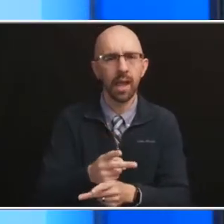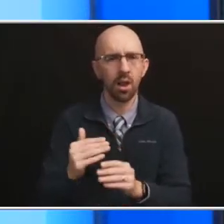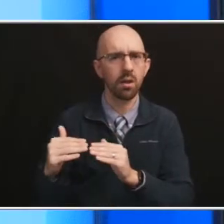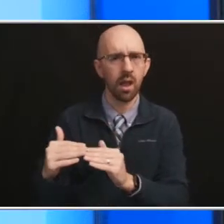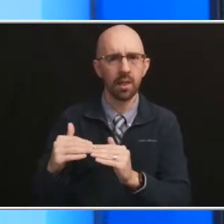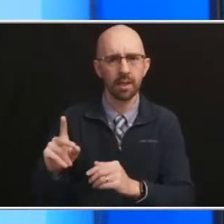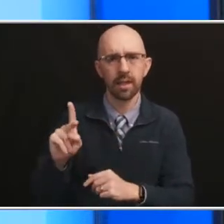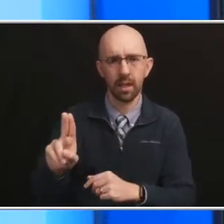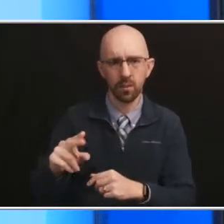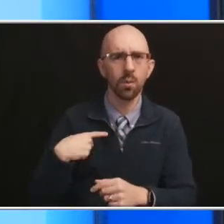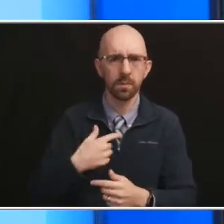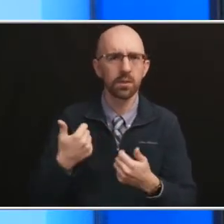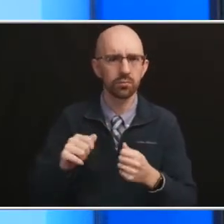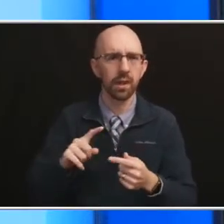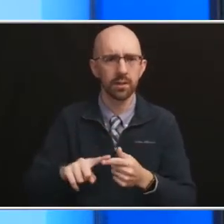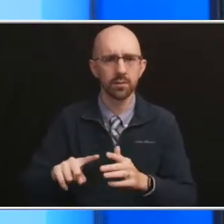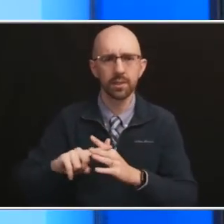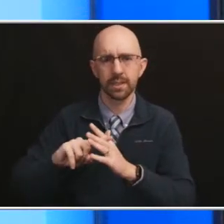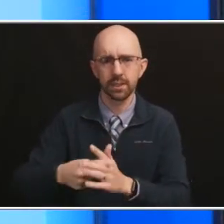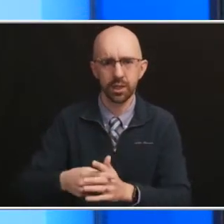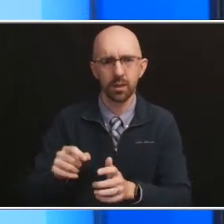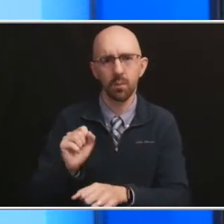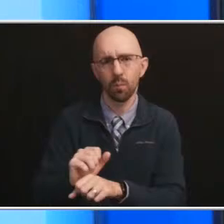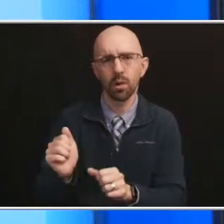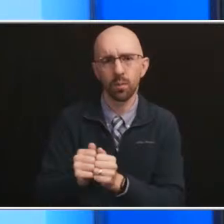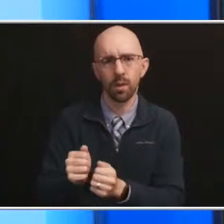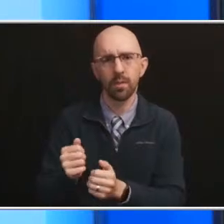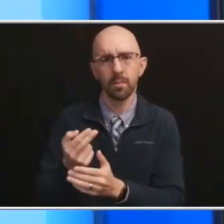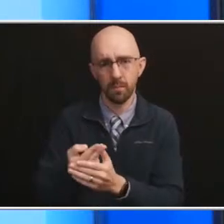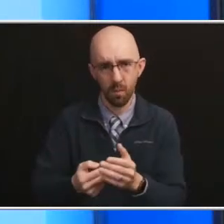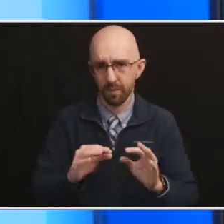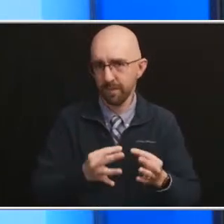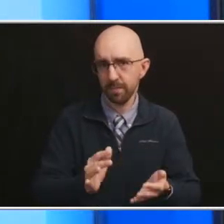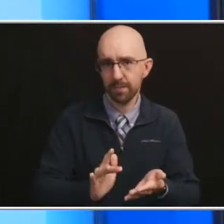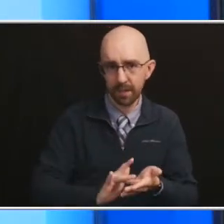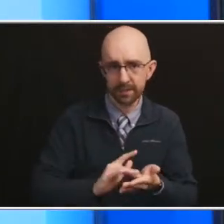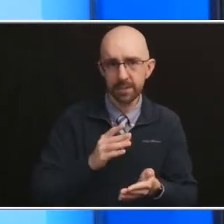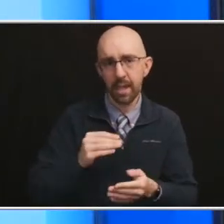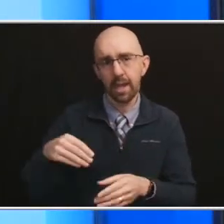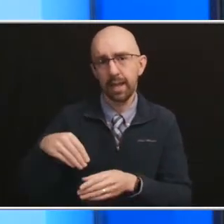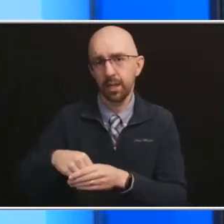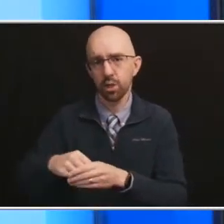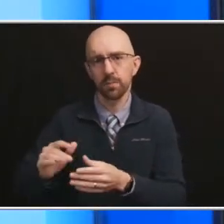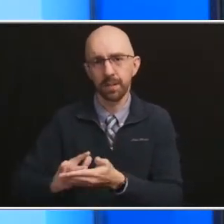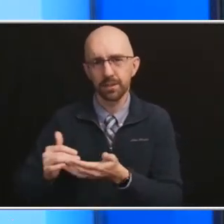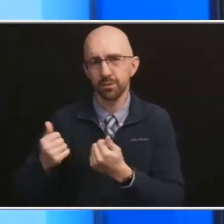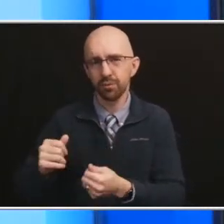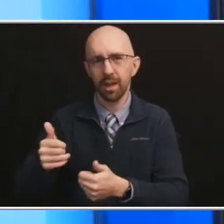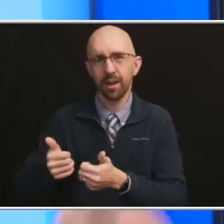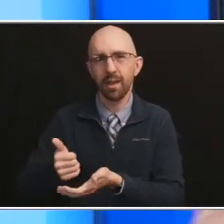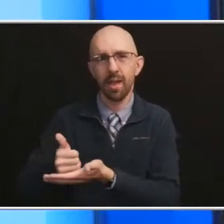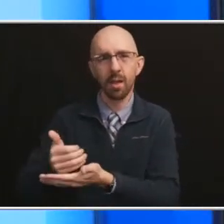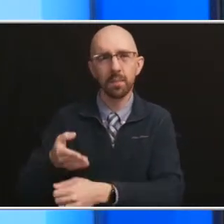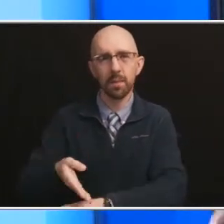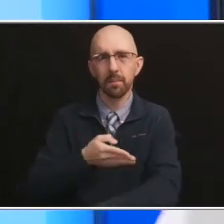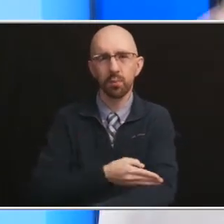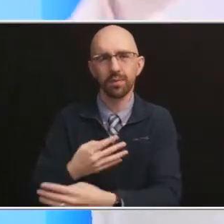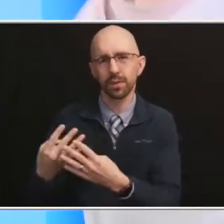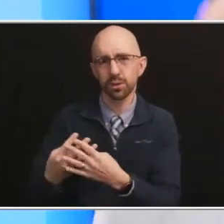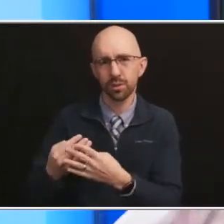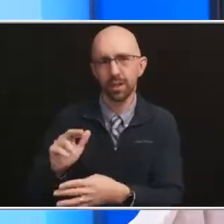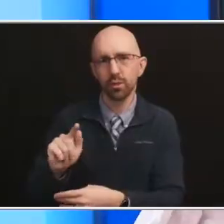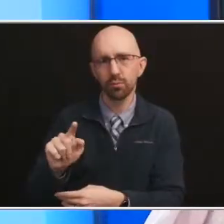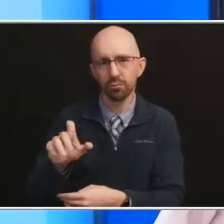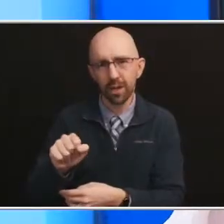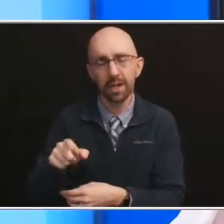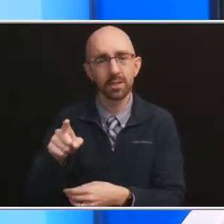been trying to initiate working with both family medicine and internal medicine to try to help improve the screening rate. So those at-risk folks,